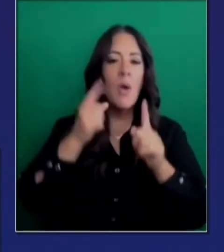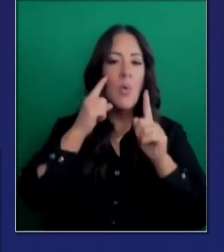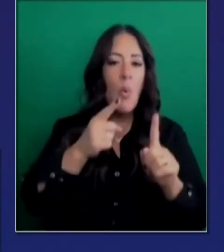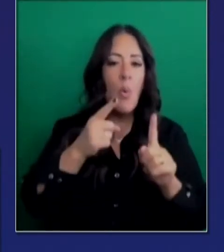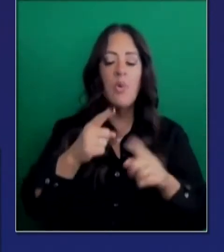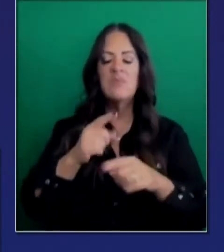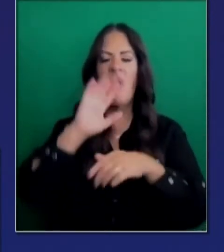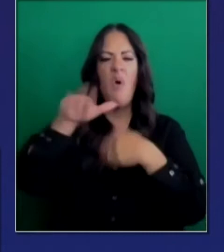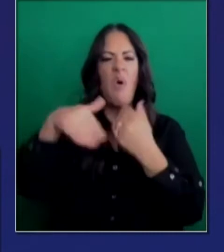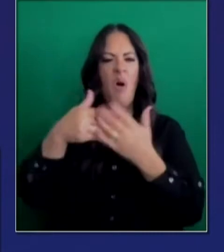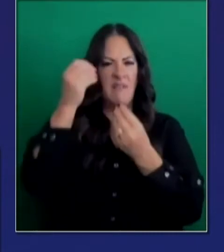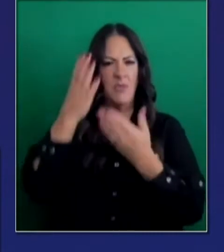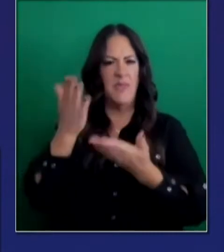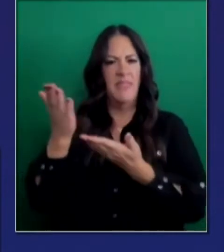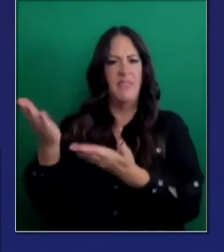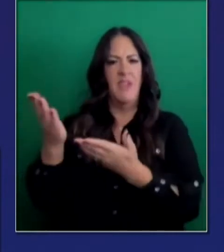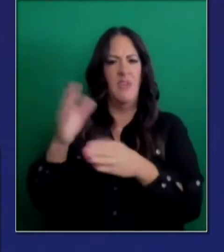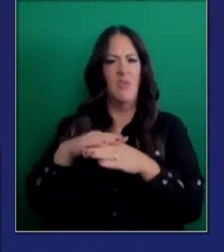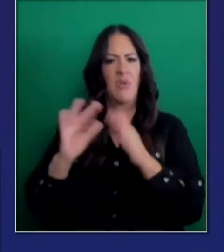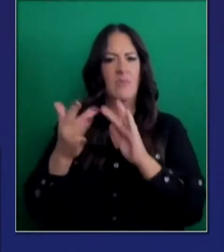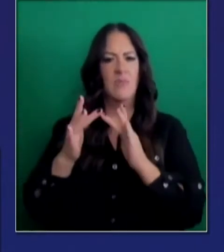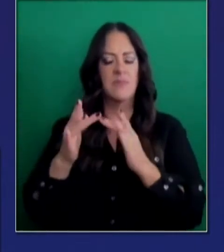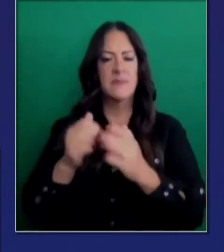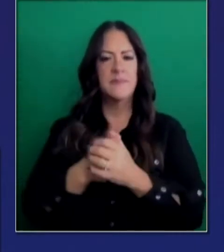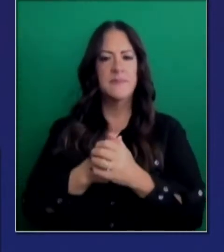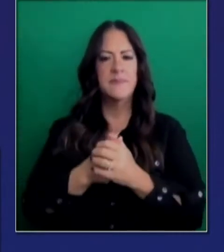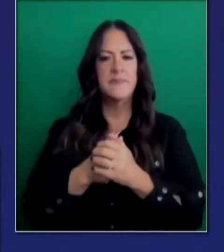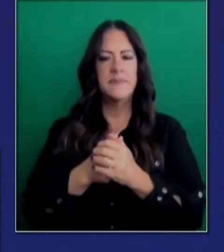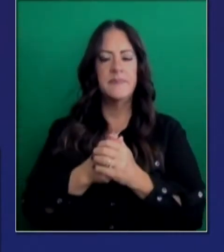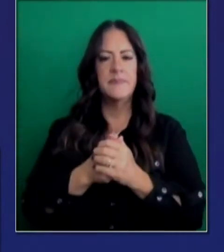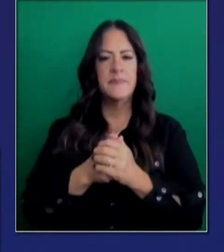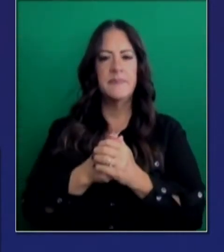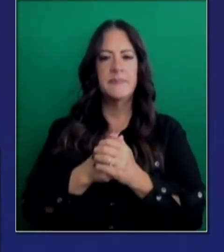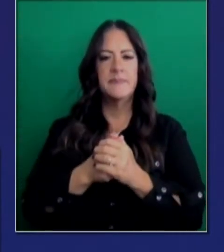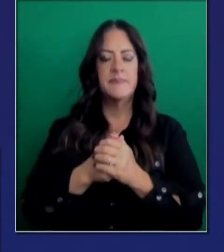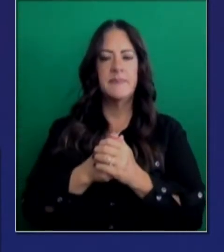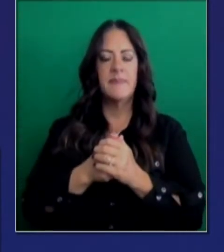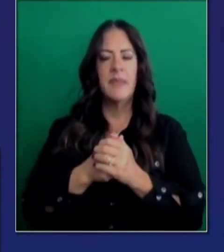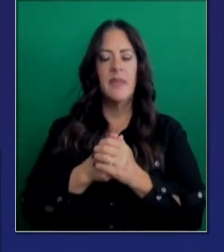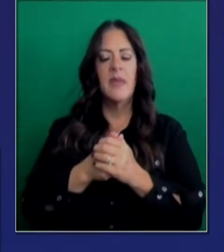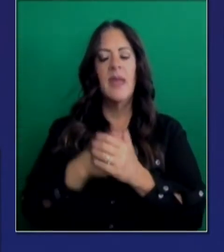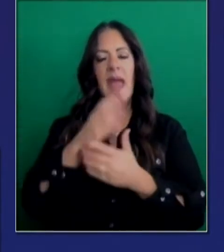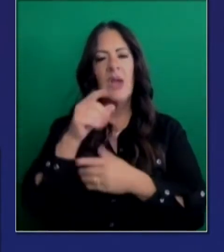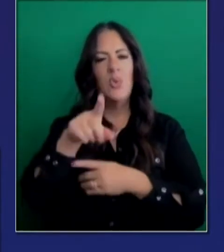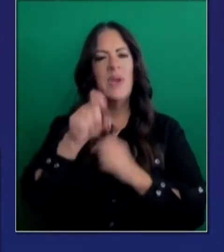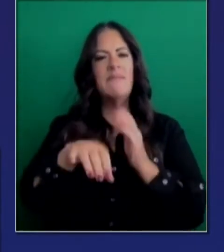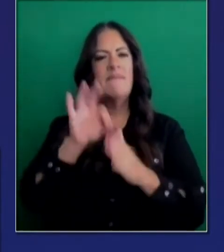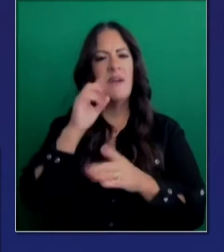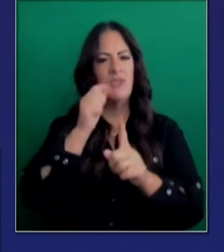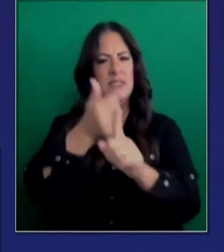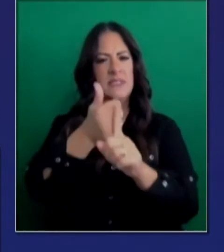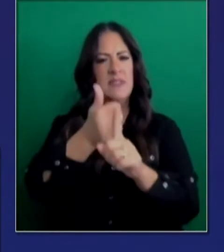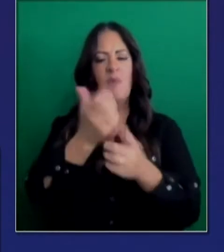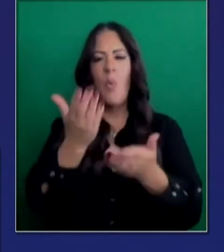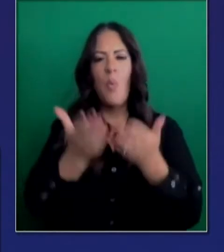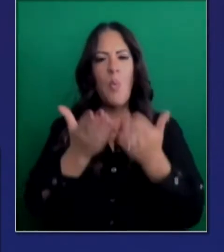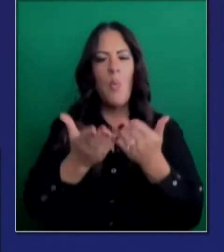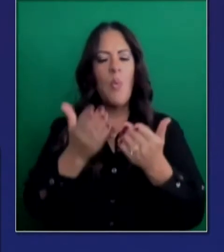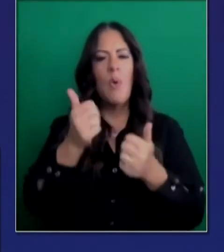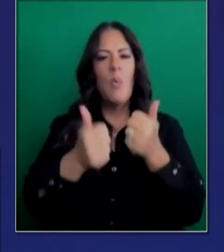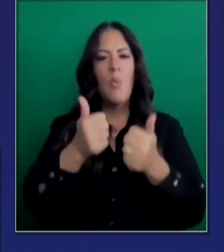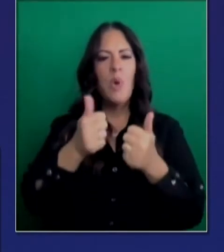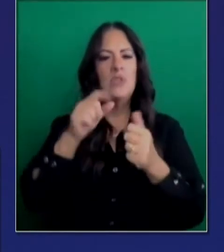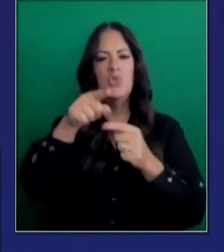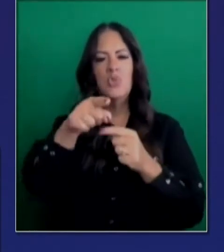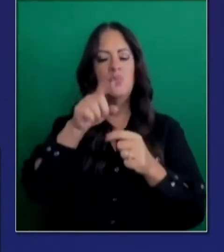and where you may be within these phases. And we will fill out details as we start to get more